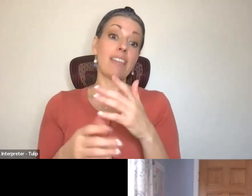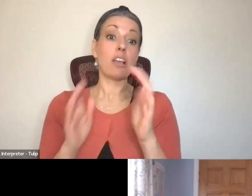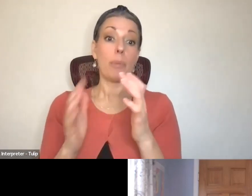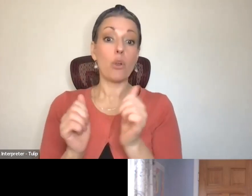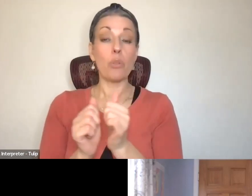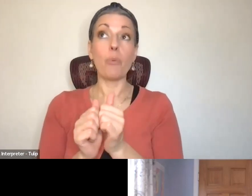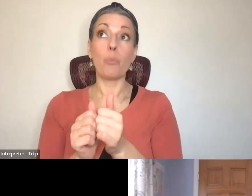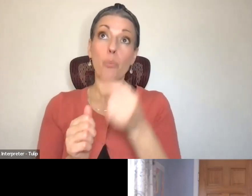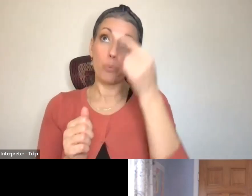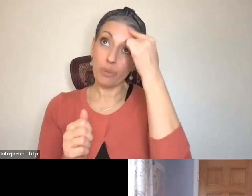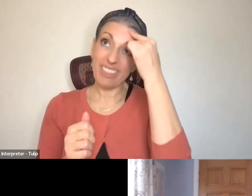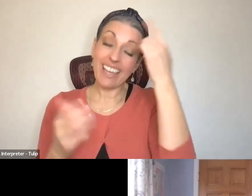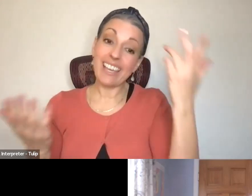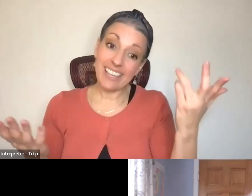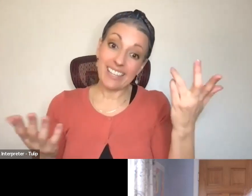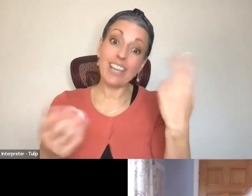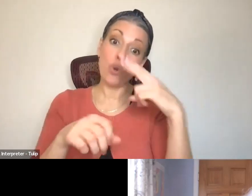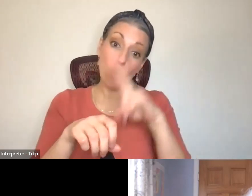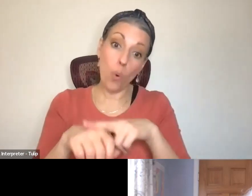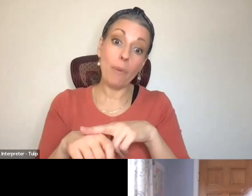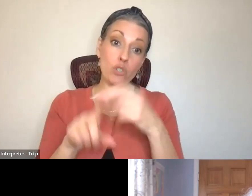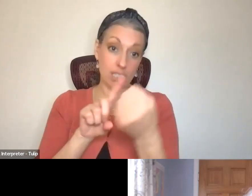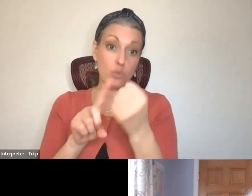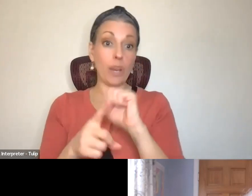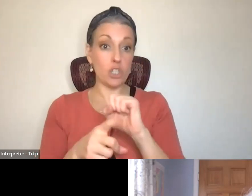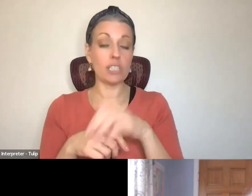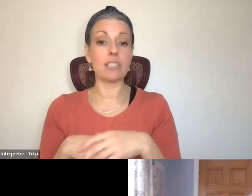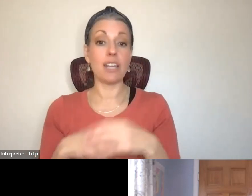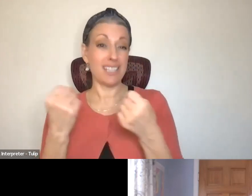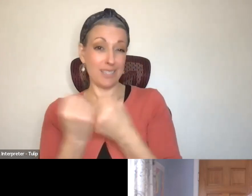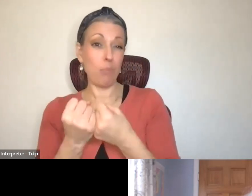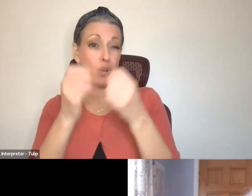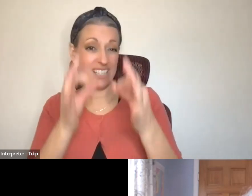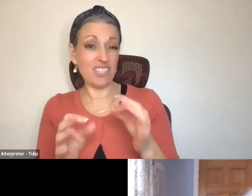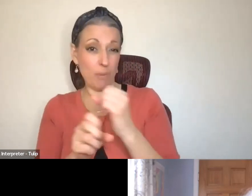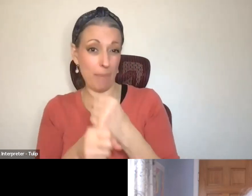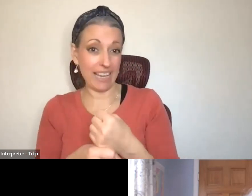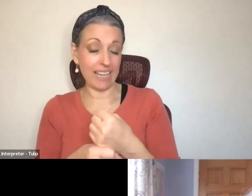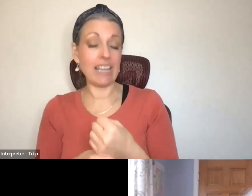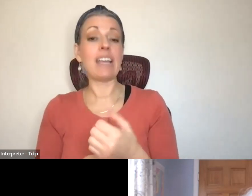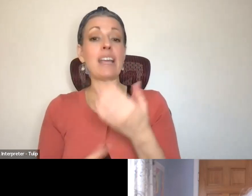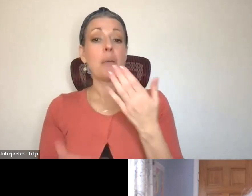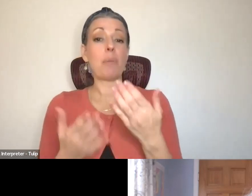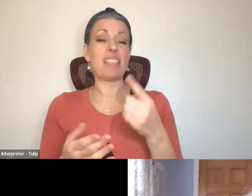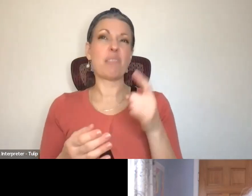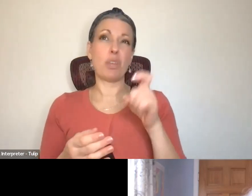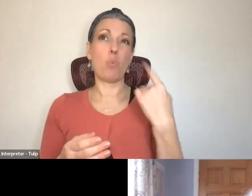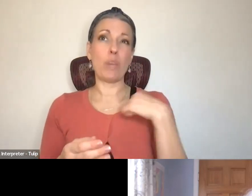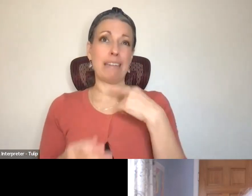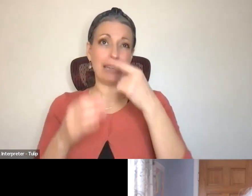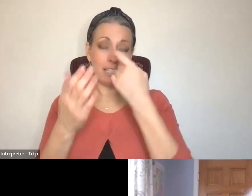we think of in traditional supported decision making. I think that's something that really needs to be talked